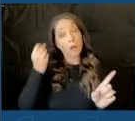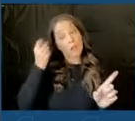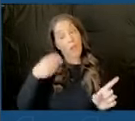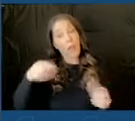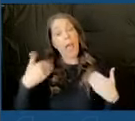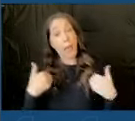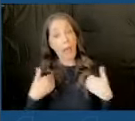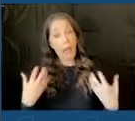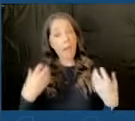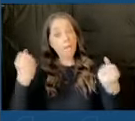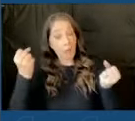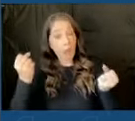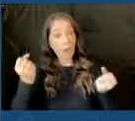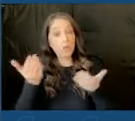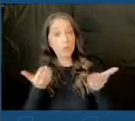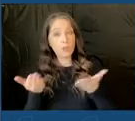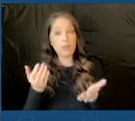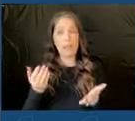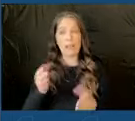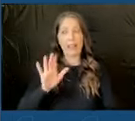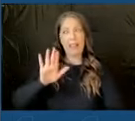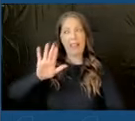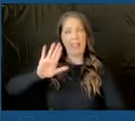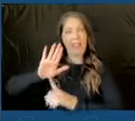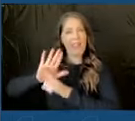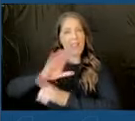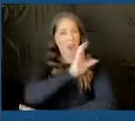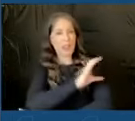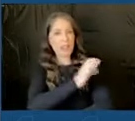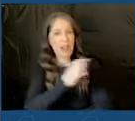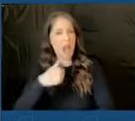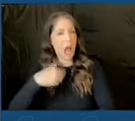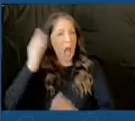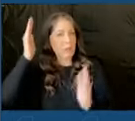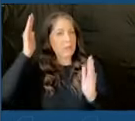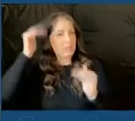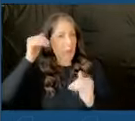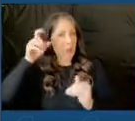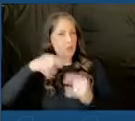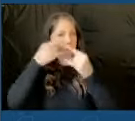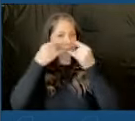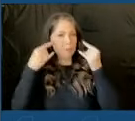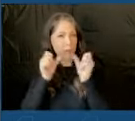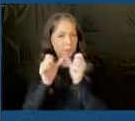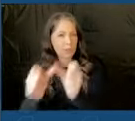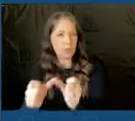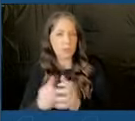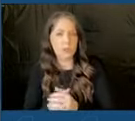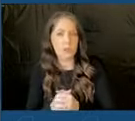the clinic I would expect that they would continue to wear their masks.